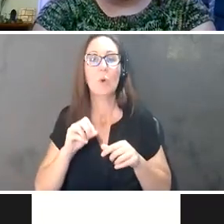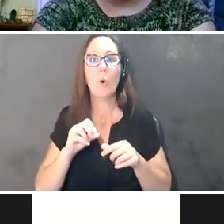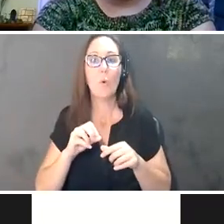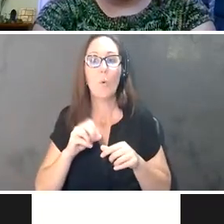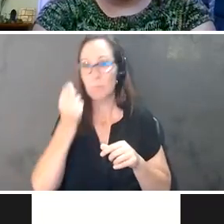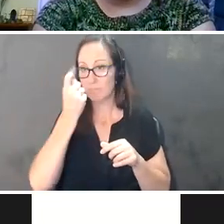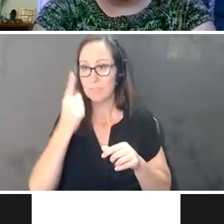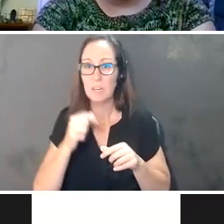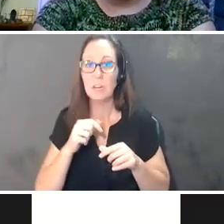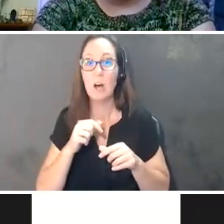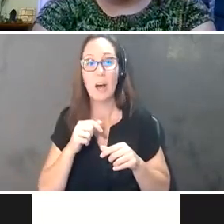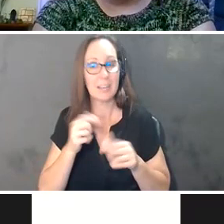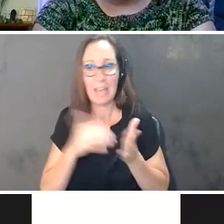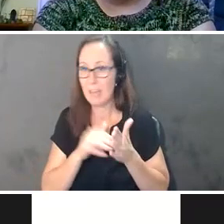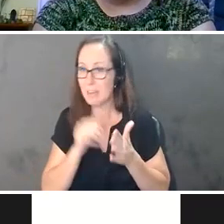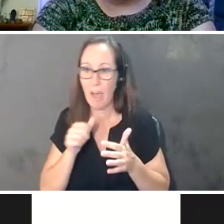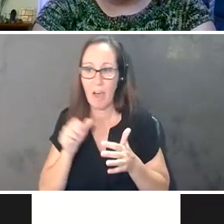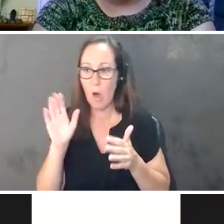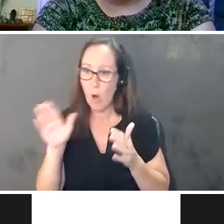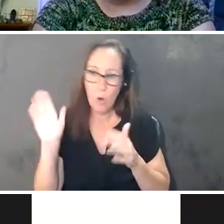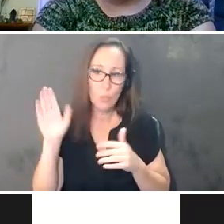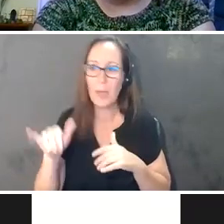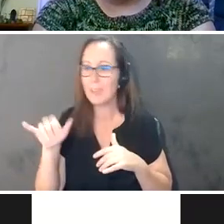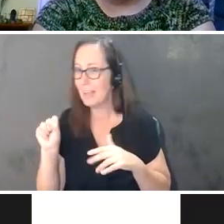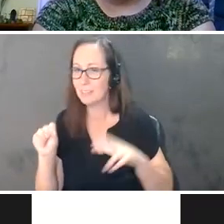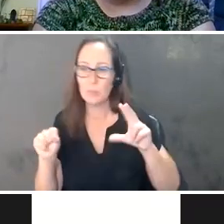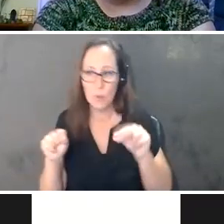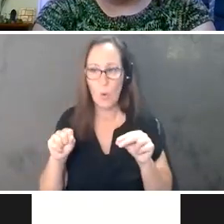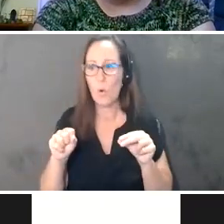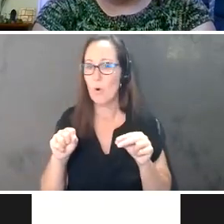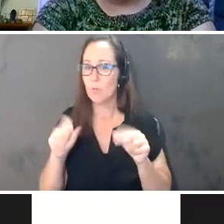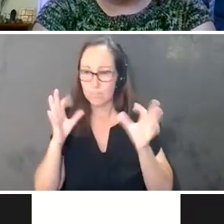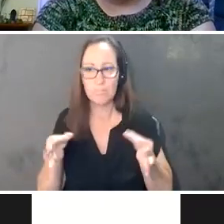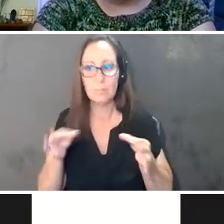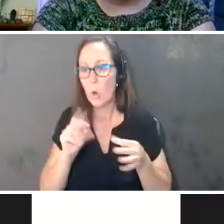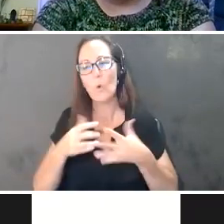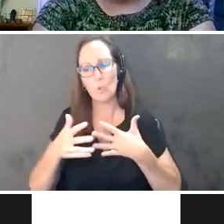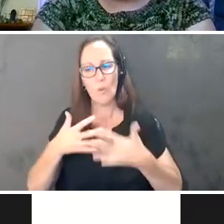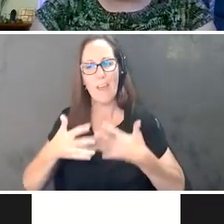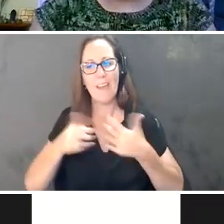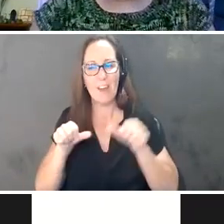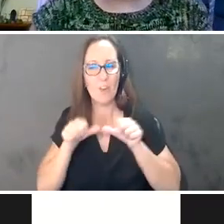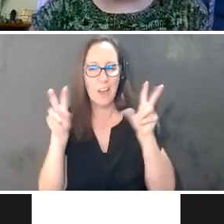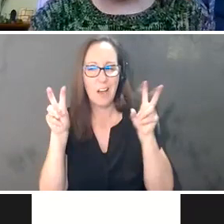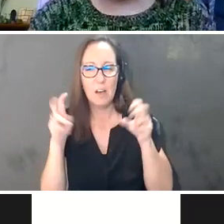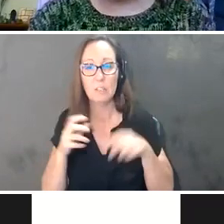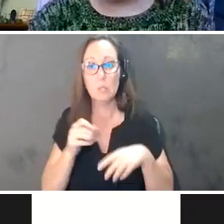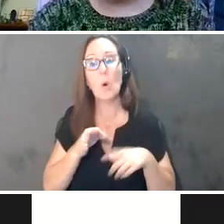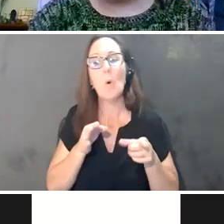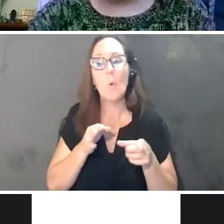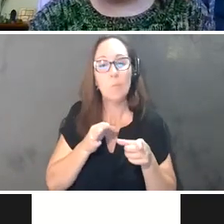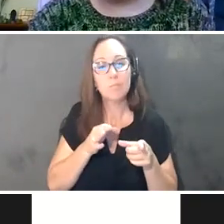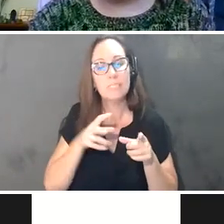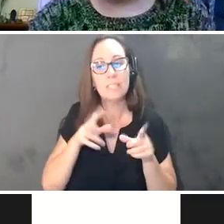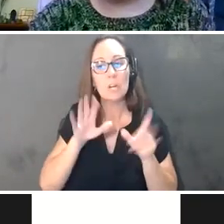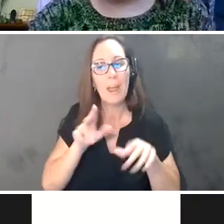yes or no, there's gray area there. So it's a tool there that can be used on an individual level at home. But if